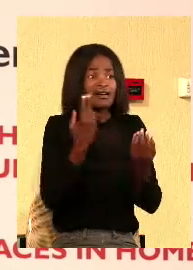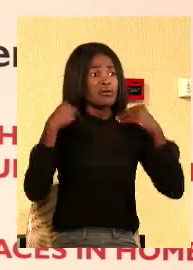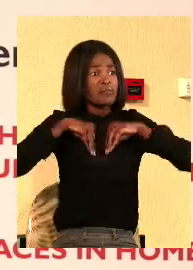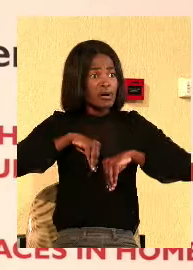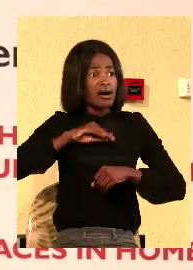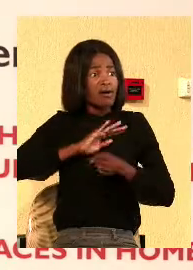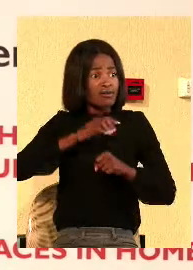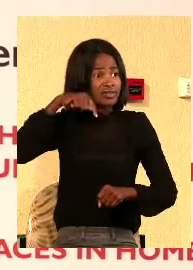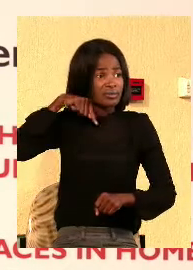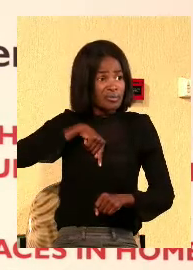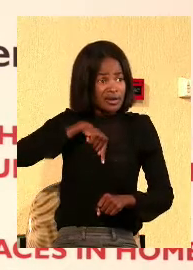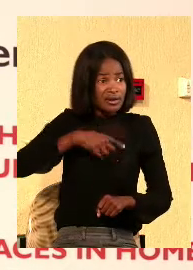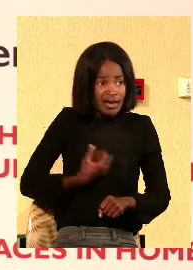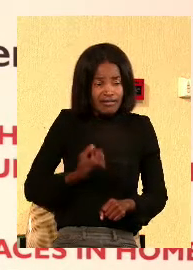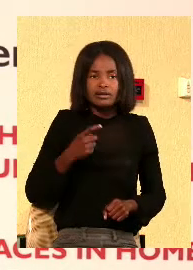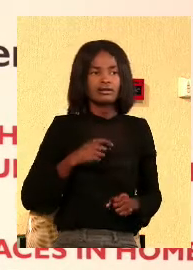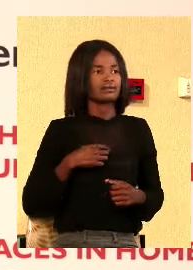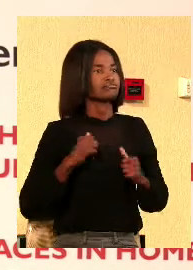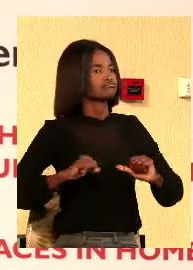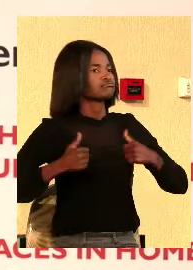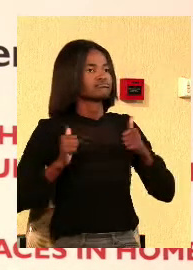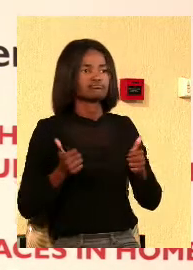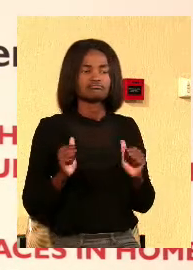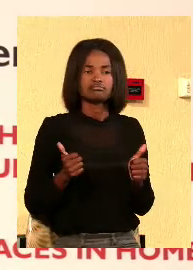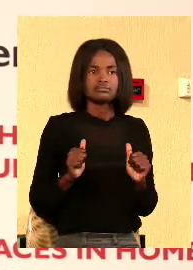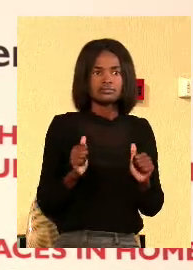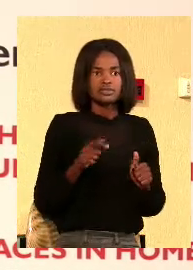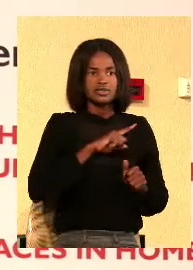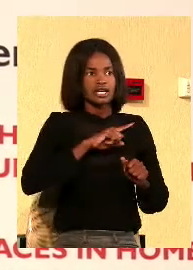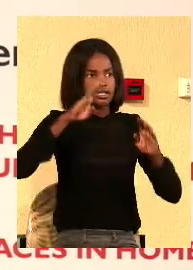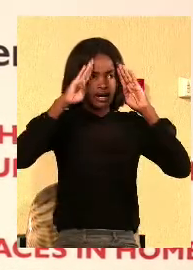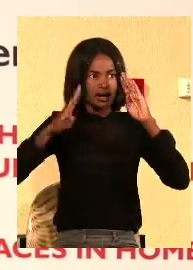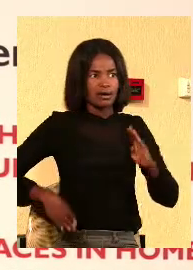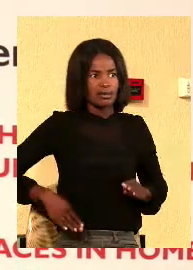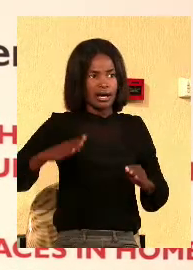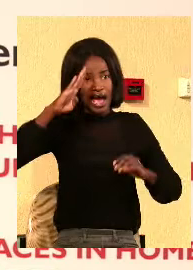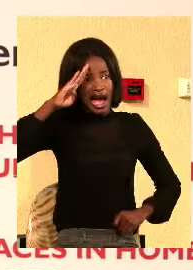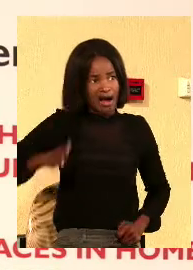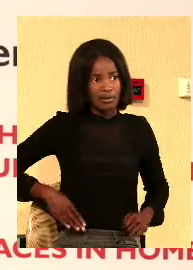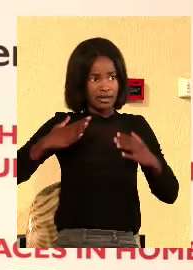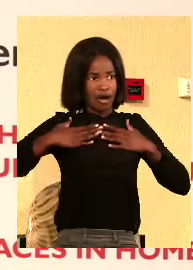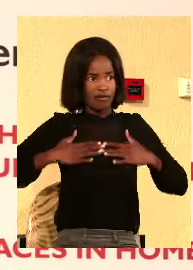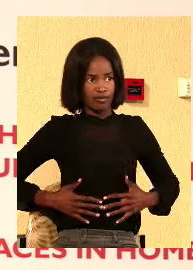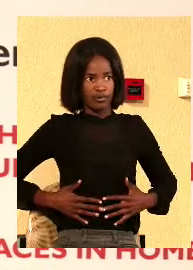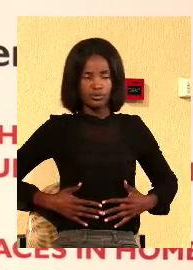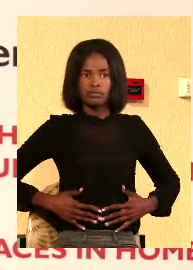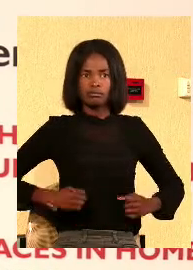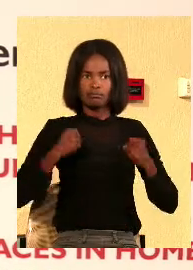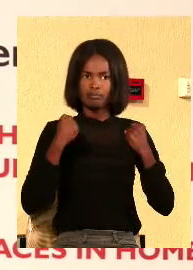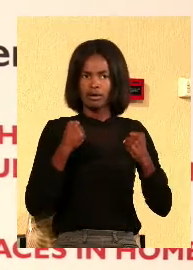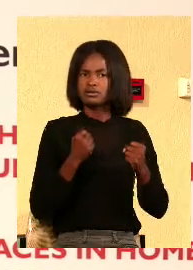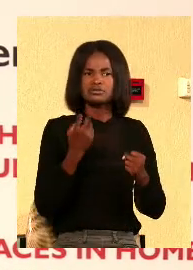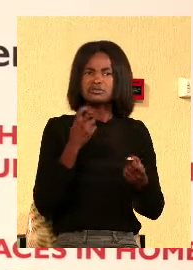the end of the neutralization of the virus in their body. As far as 80%. But they're still infectious. But then they pass it on to